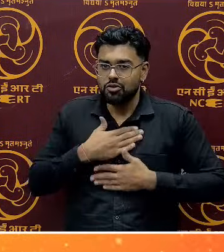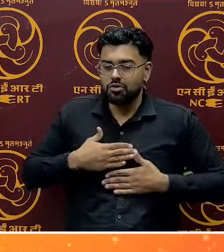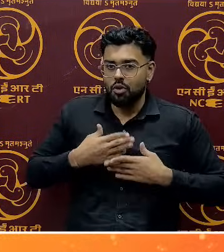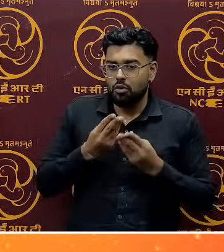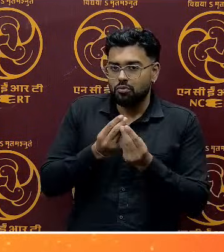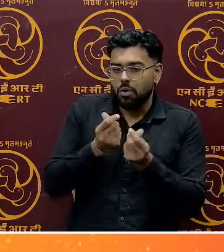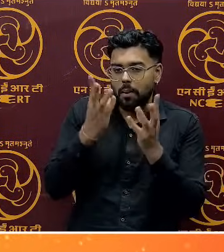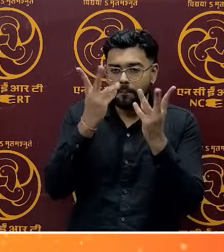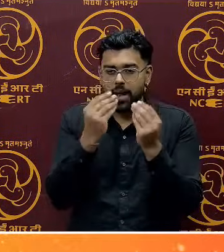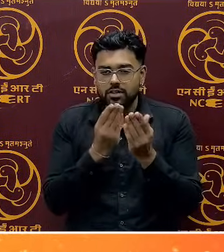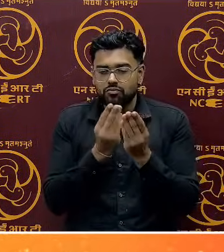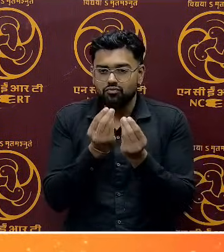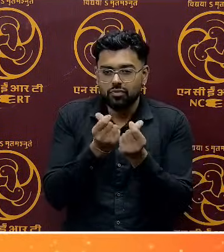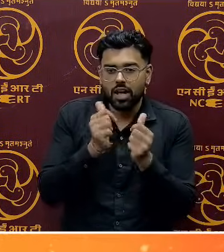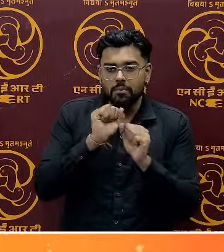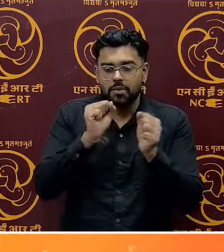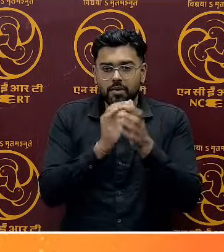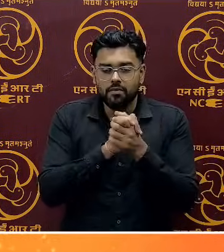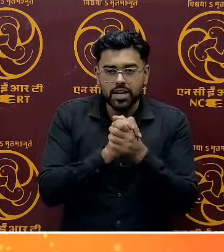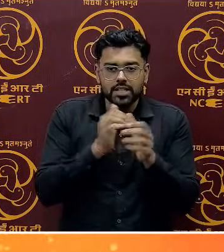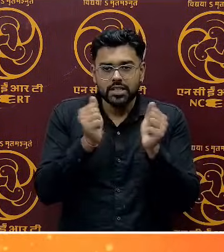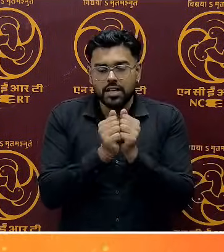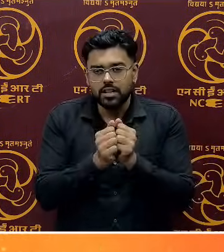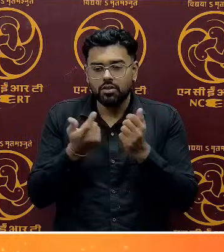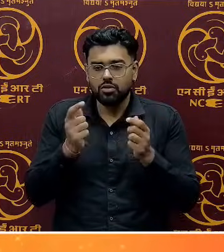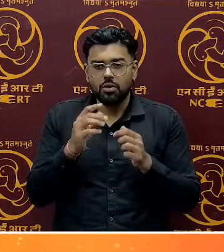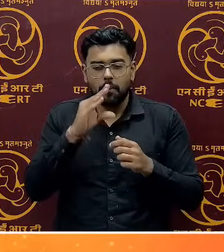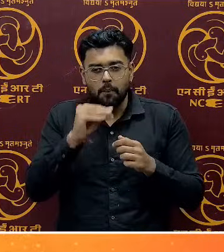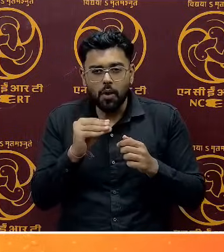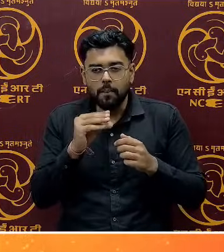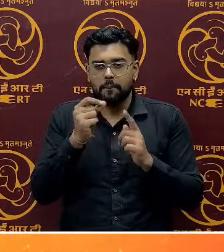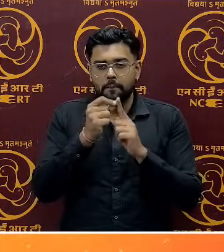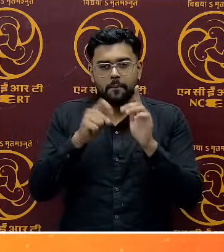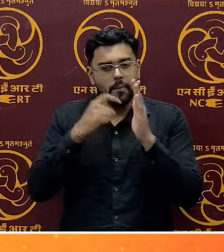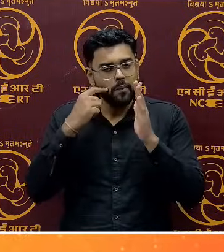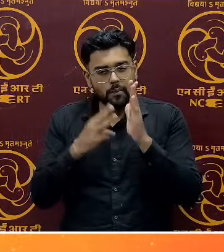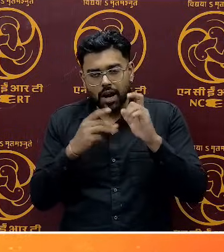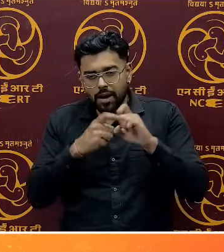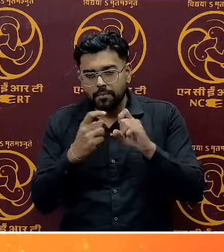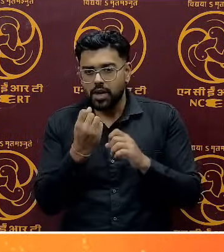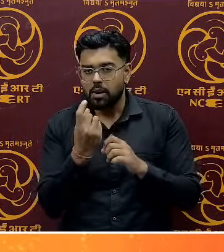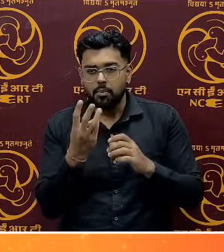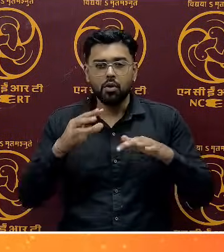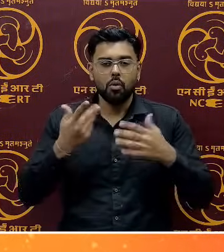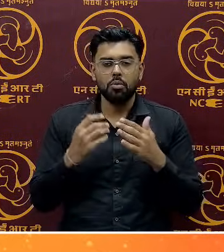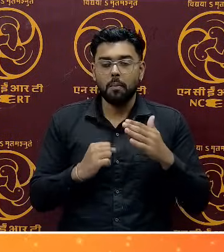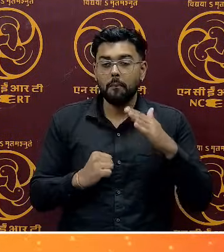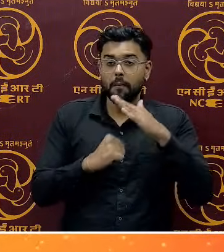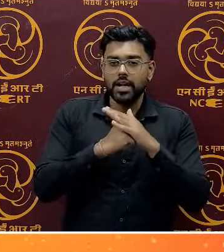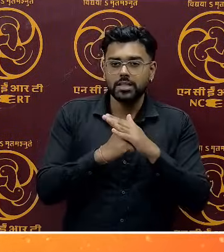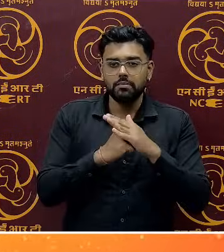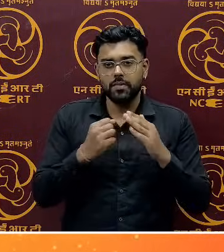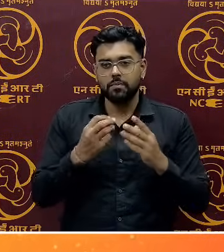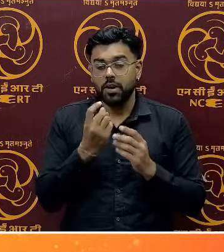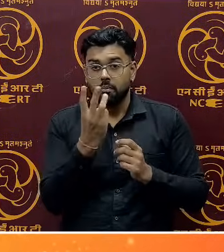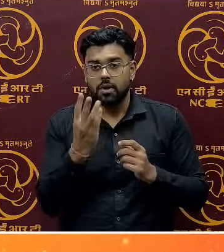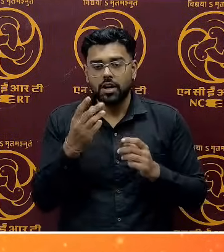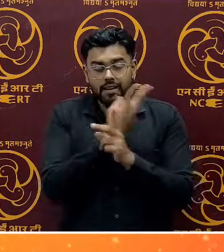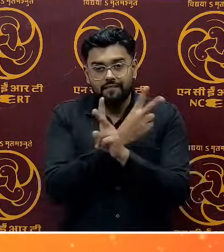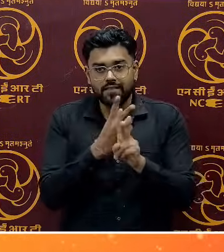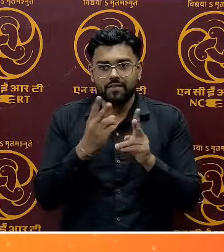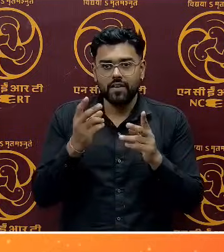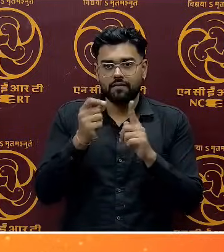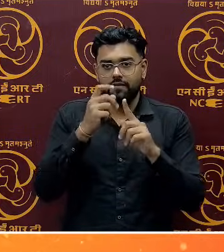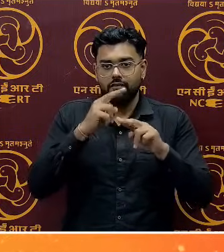maths puzzles with your friends, finding the smallest prime number and the largest prime number with the smallest one having different